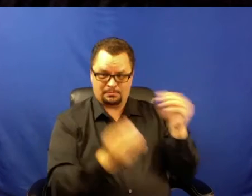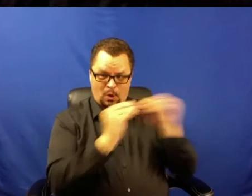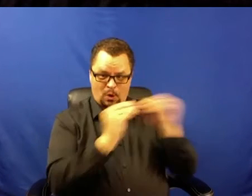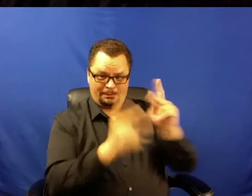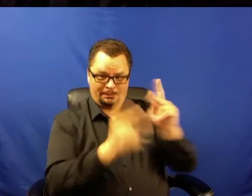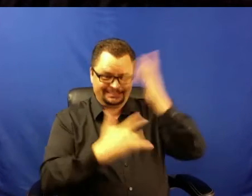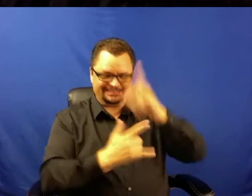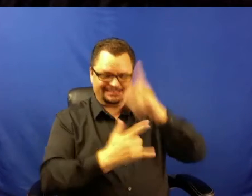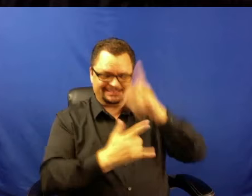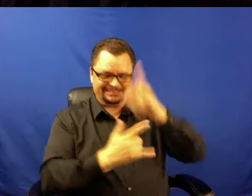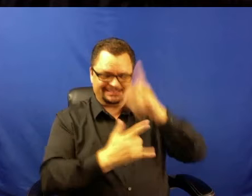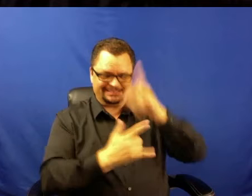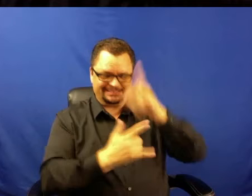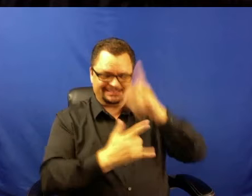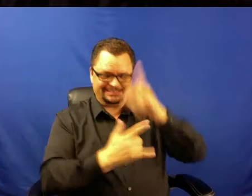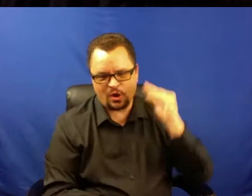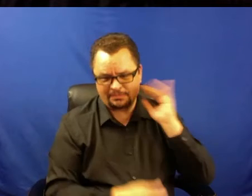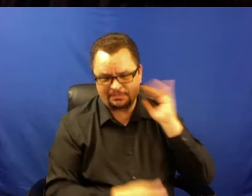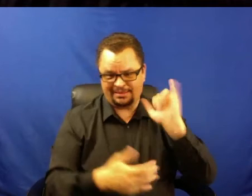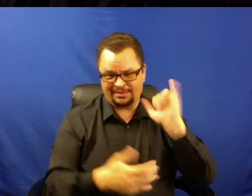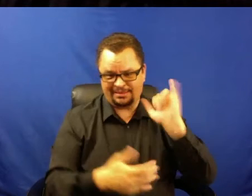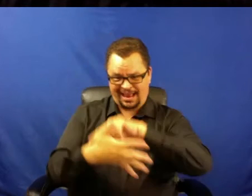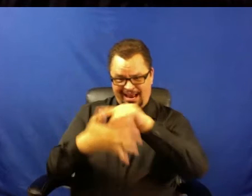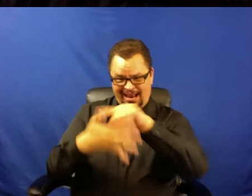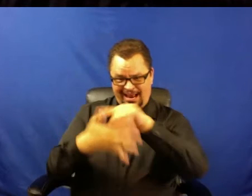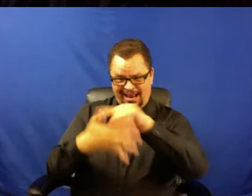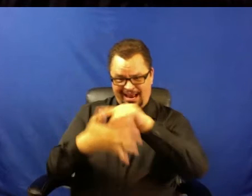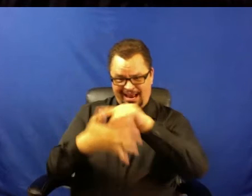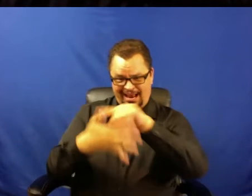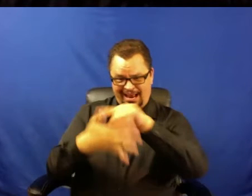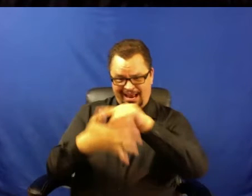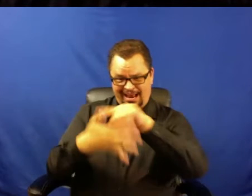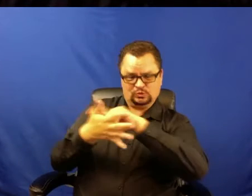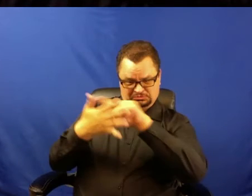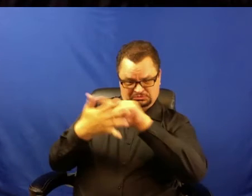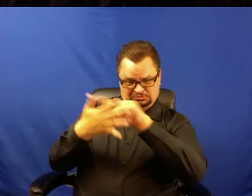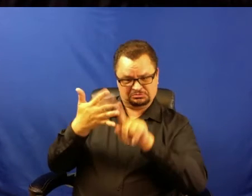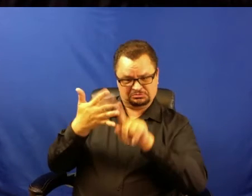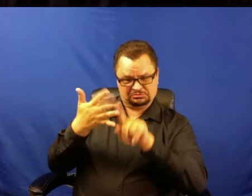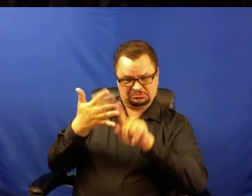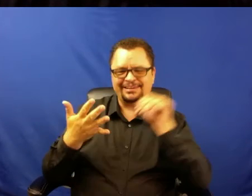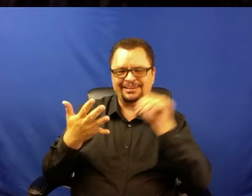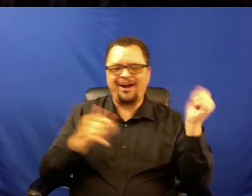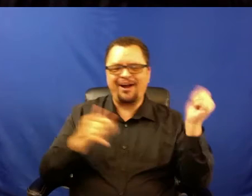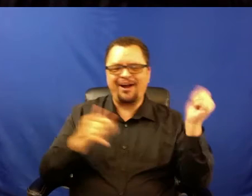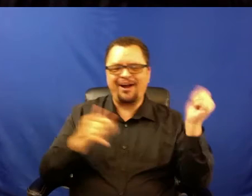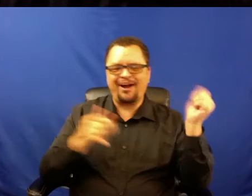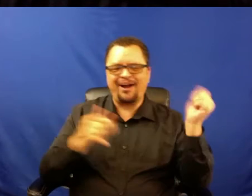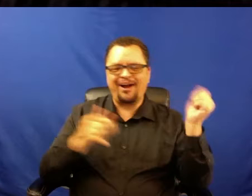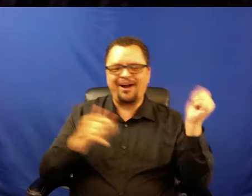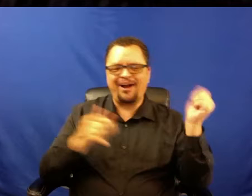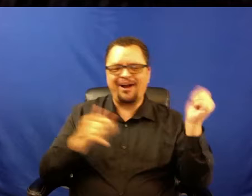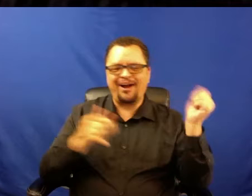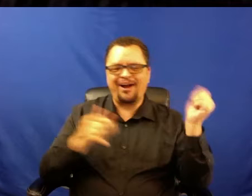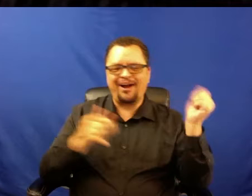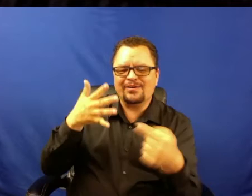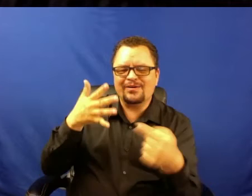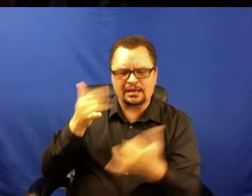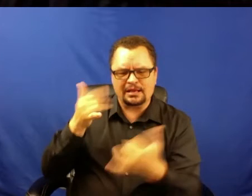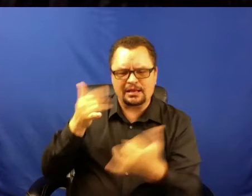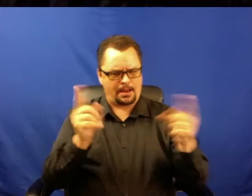those recommendations, but the more and more that we get with those layer prevention, it is really going to have an impact on organizations